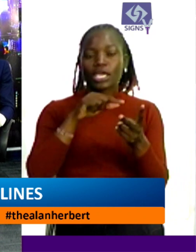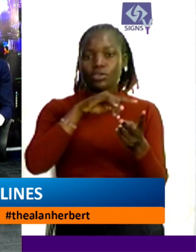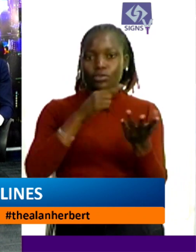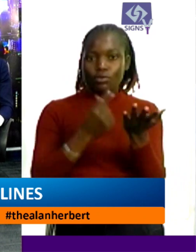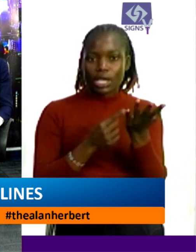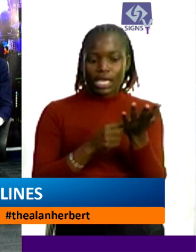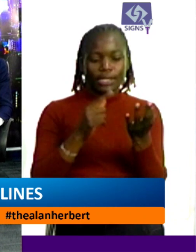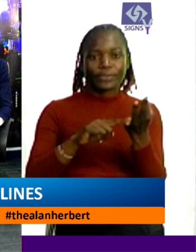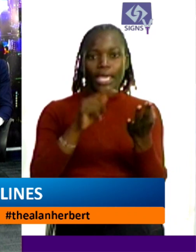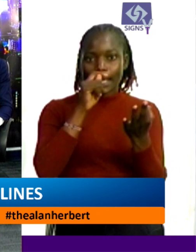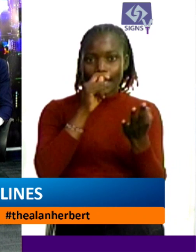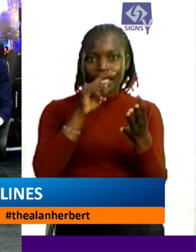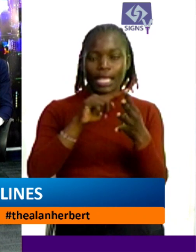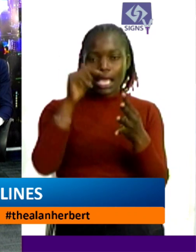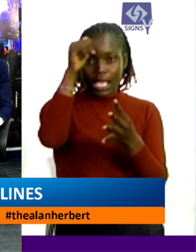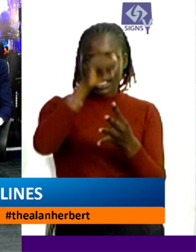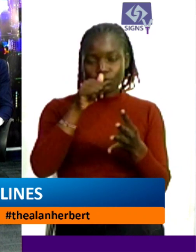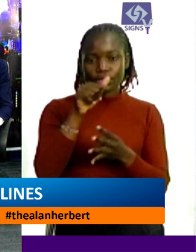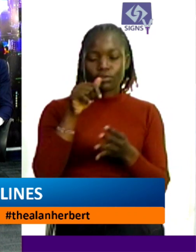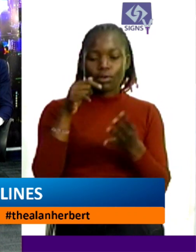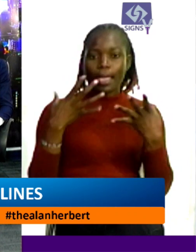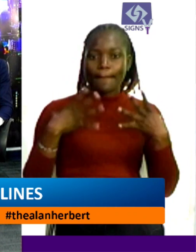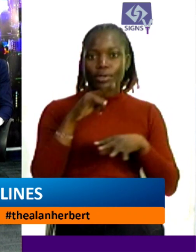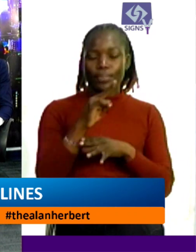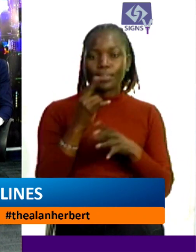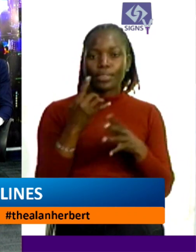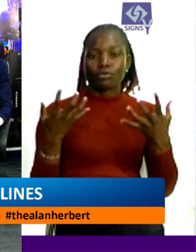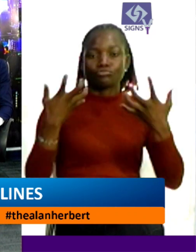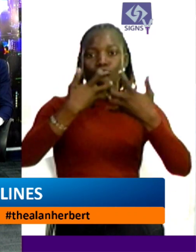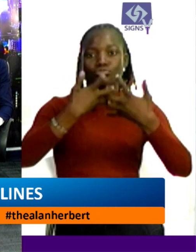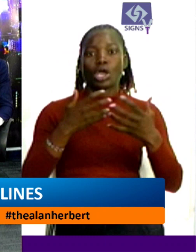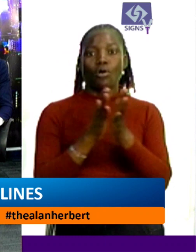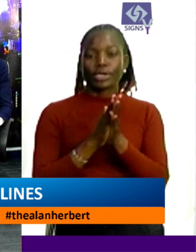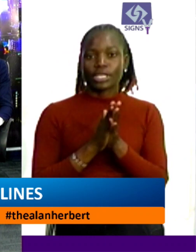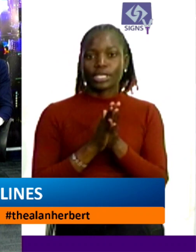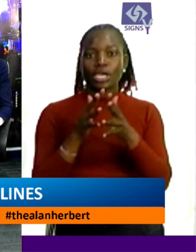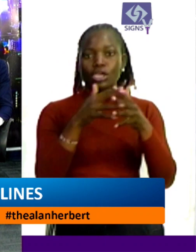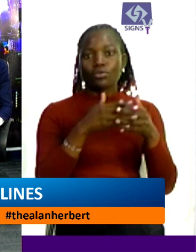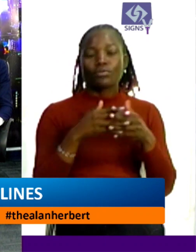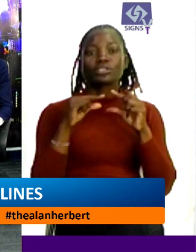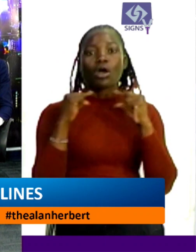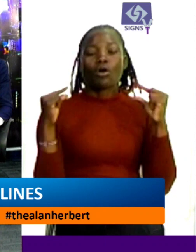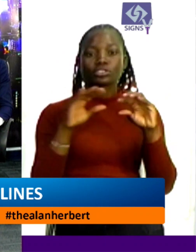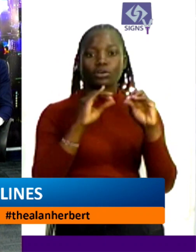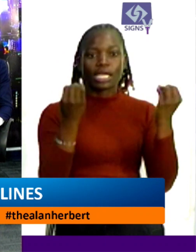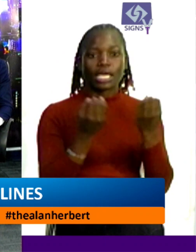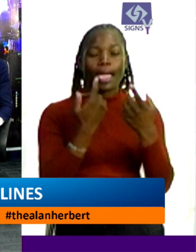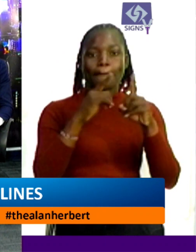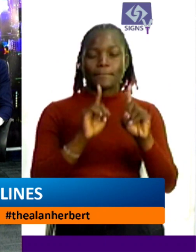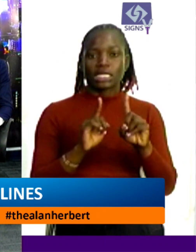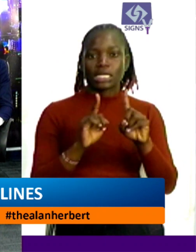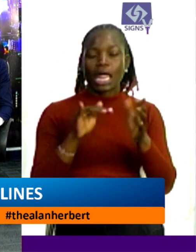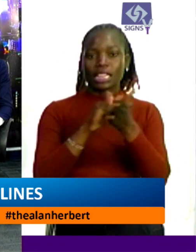Tanzania, and Ethiopia. Yeah. So these fellows are going to be matched with the US host organizations, but that is based